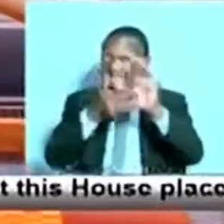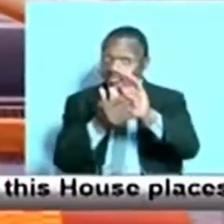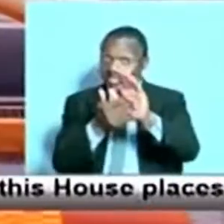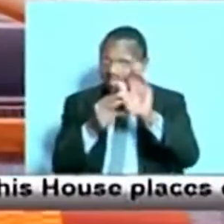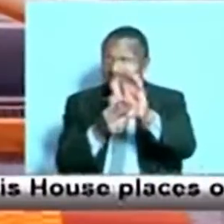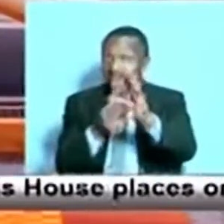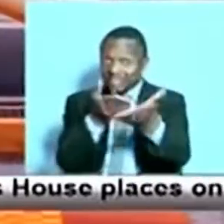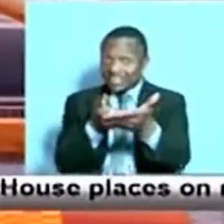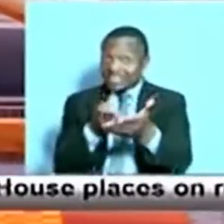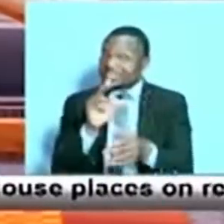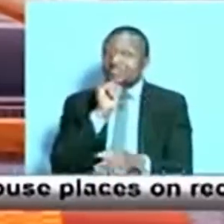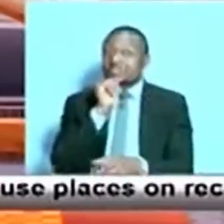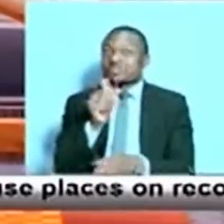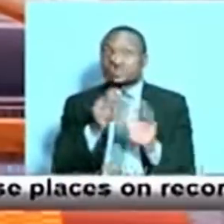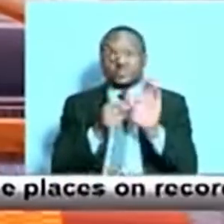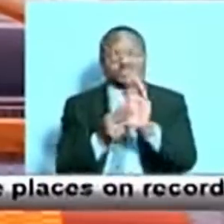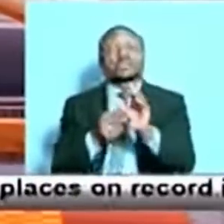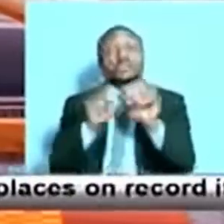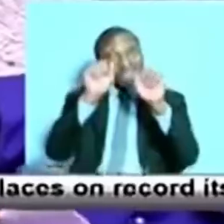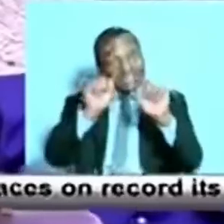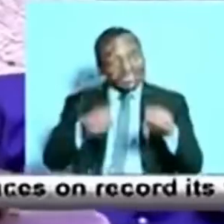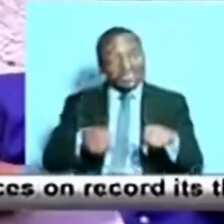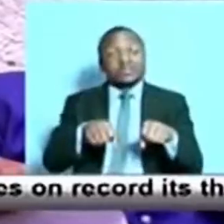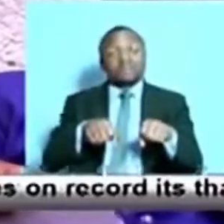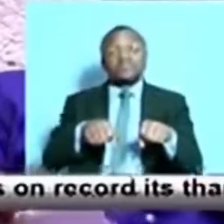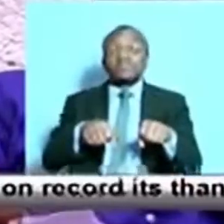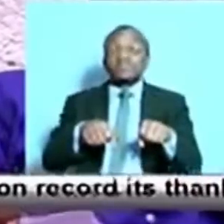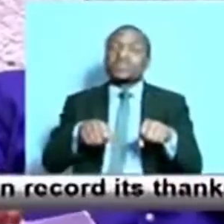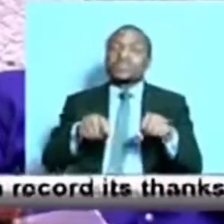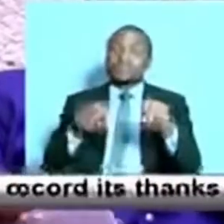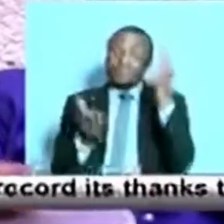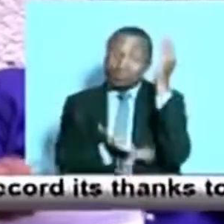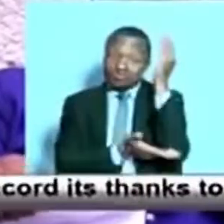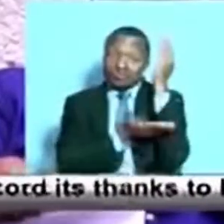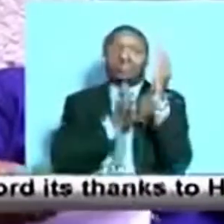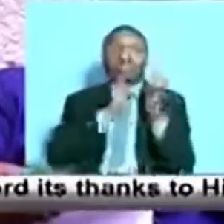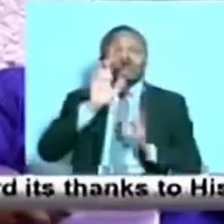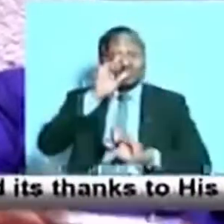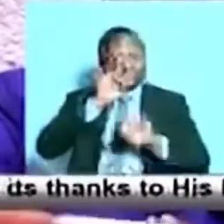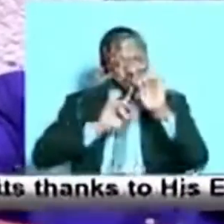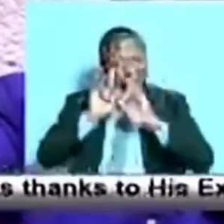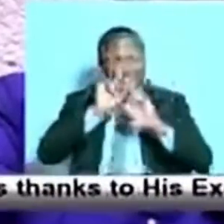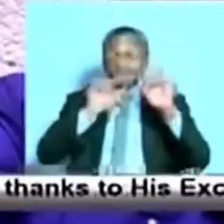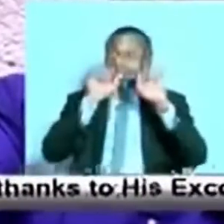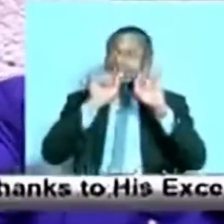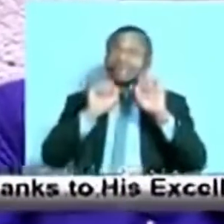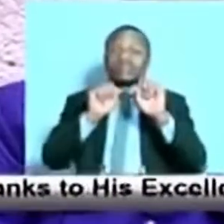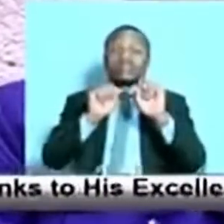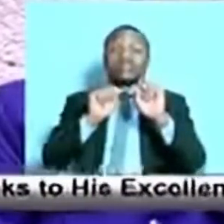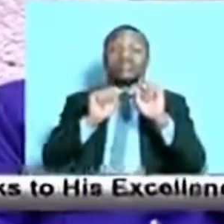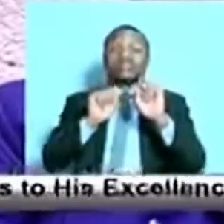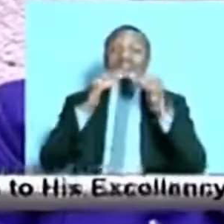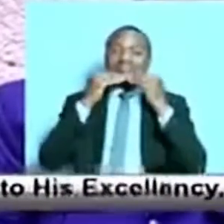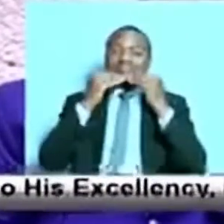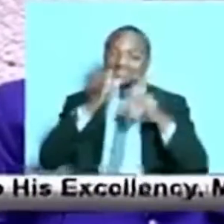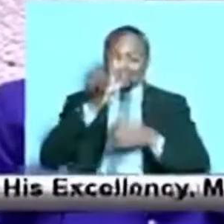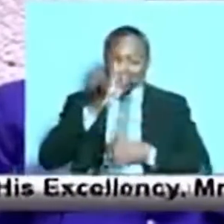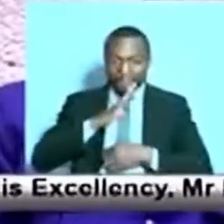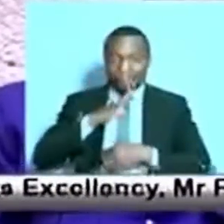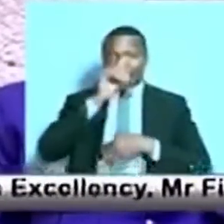No, Madam Speaker, it's not in the presidential speech. Okay, can you please maybe improve on your debate so that we are in line with the Thank you, Madam